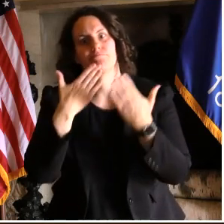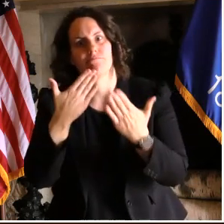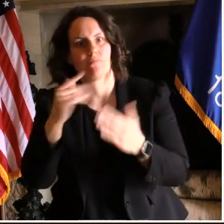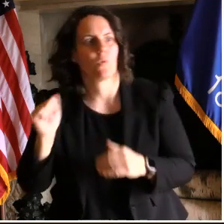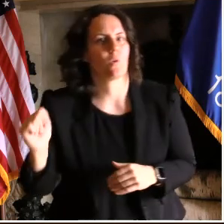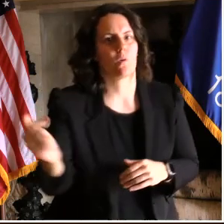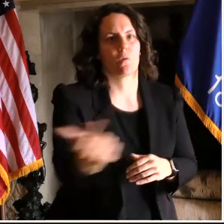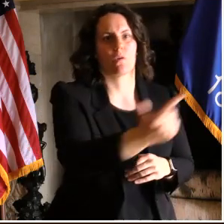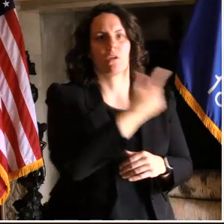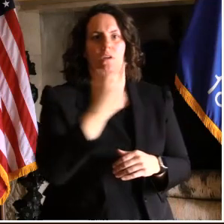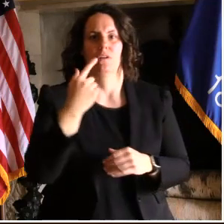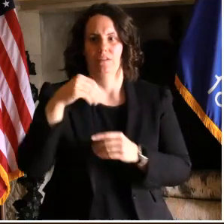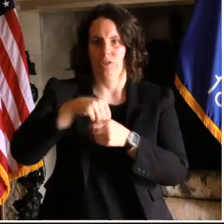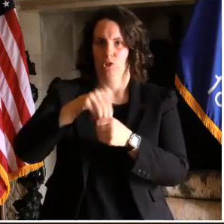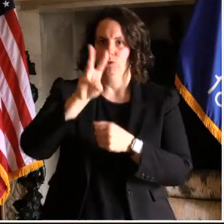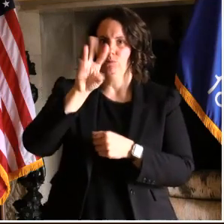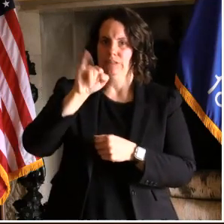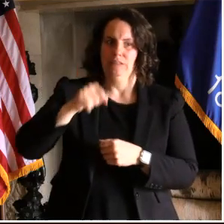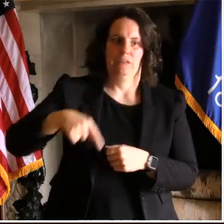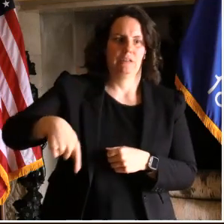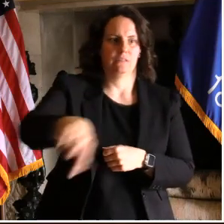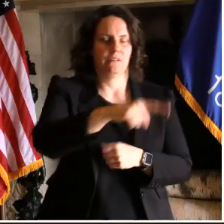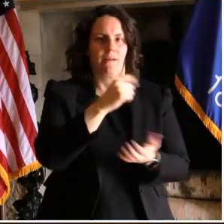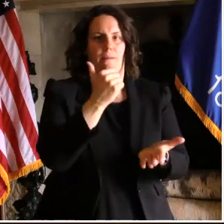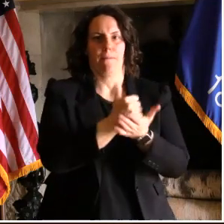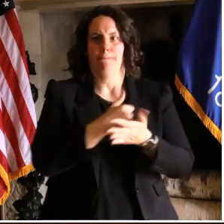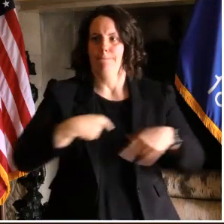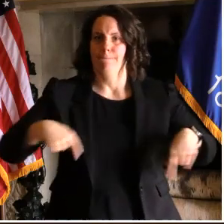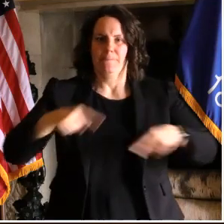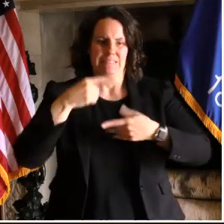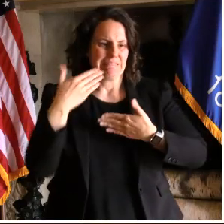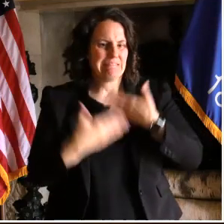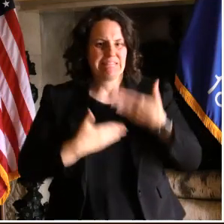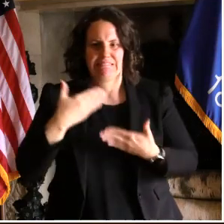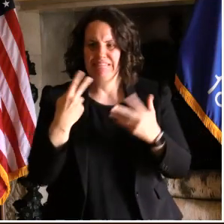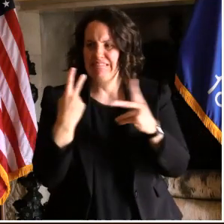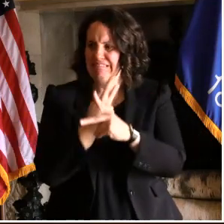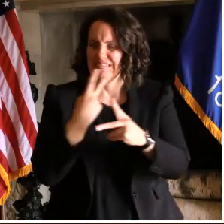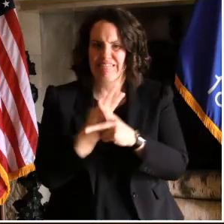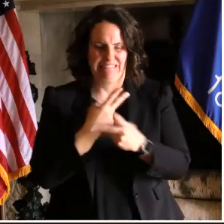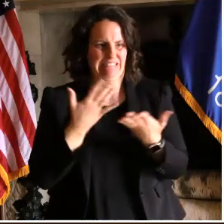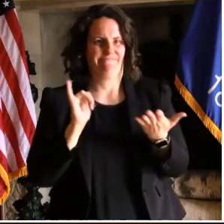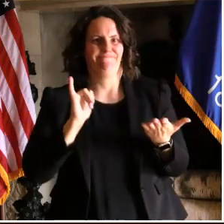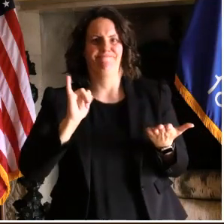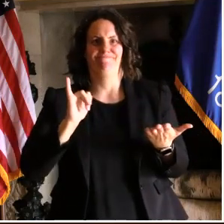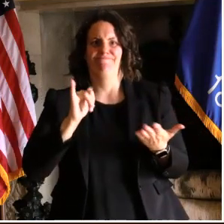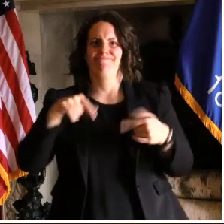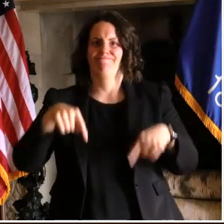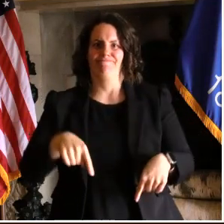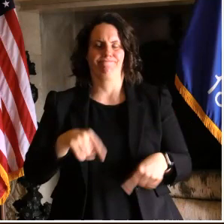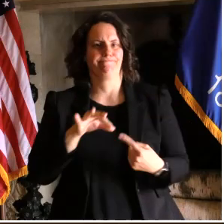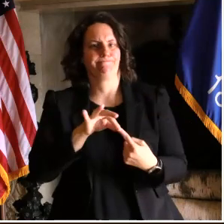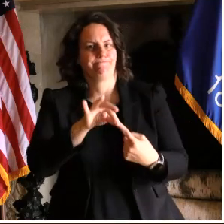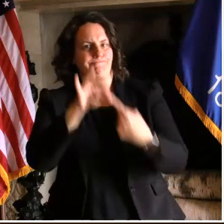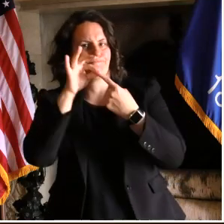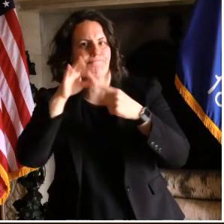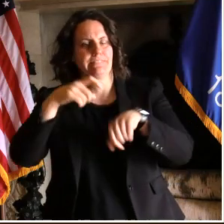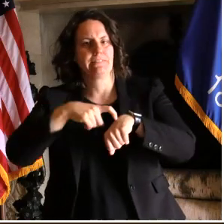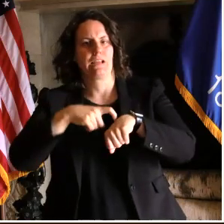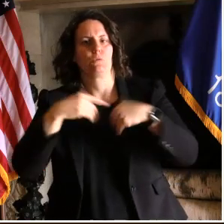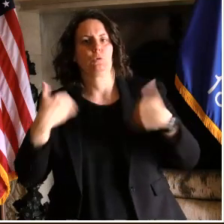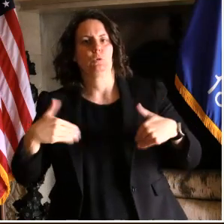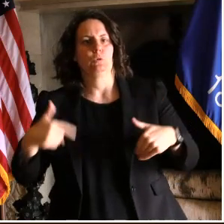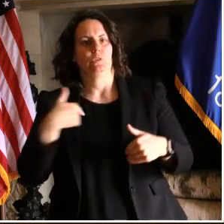Wisconsin. This is a challenging time, but we will get through it, and we all have to work